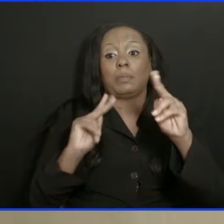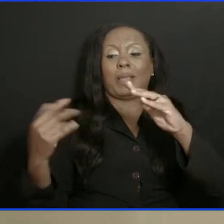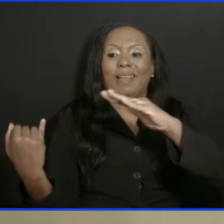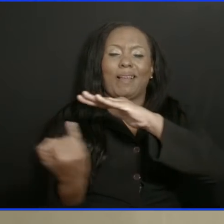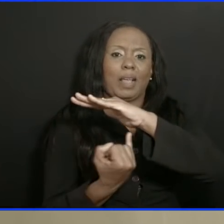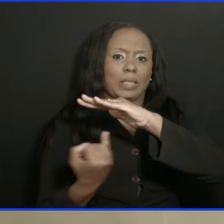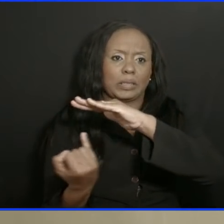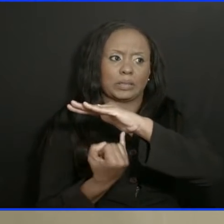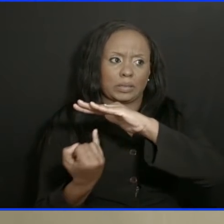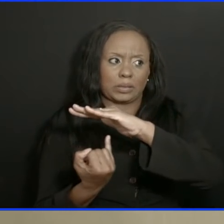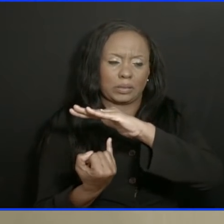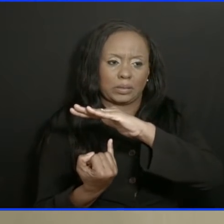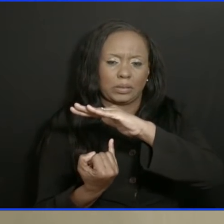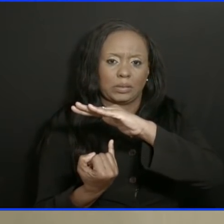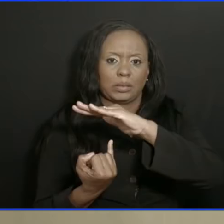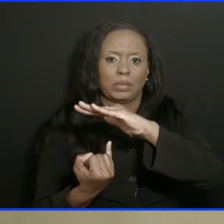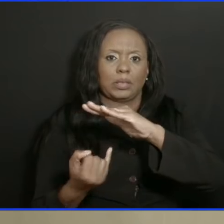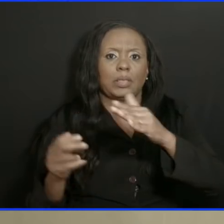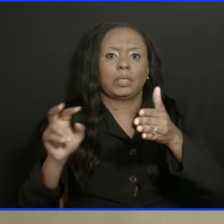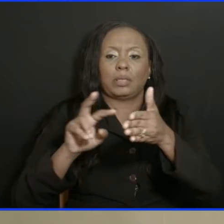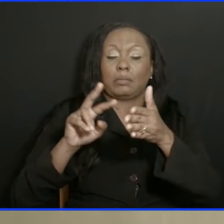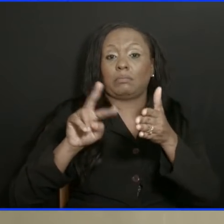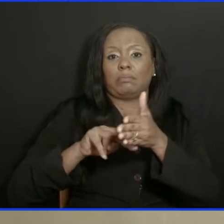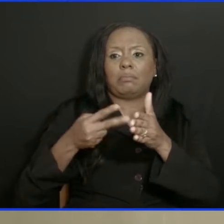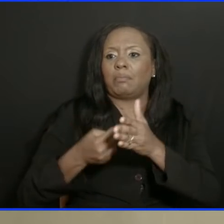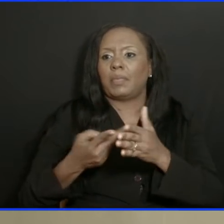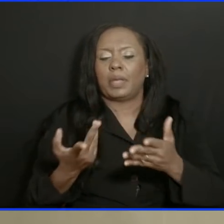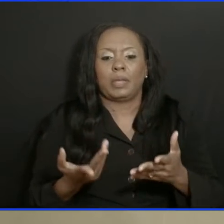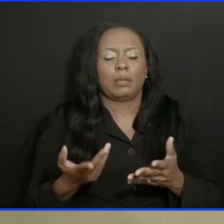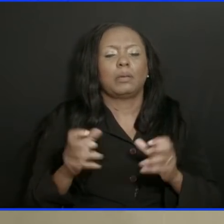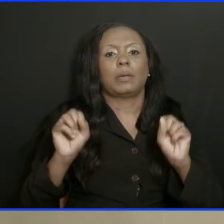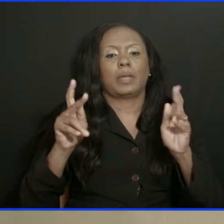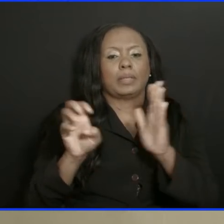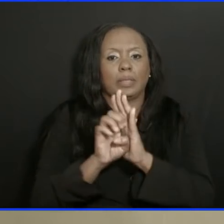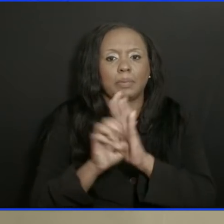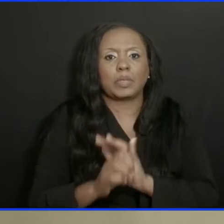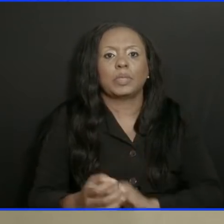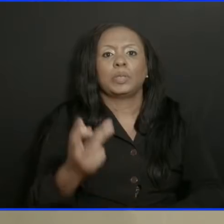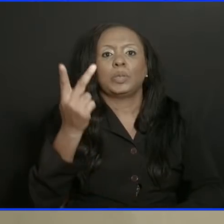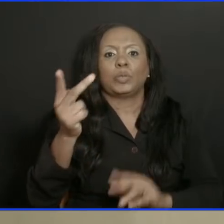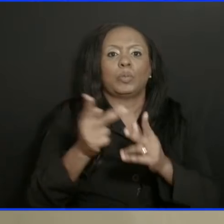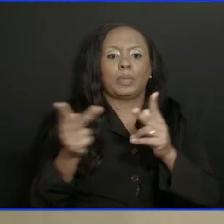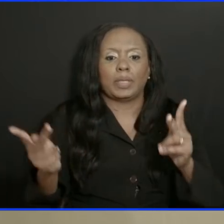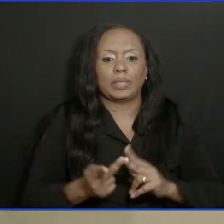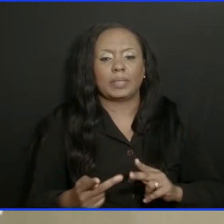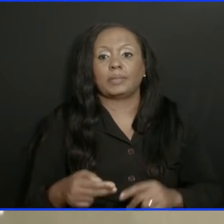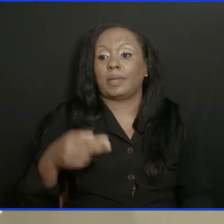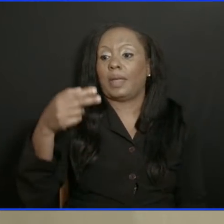of our capacity. So right now we have 2 facilities up and running. There's the Harrison's